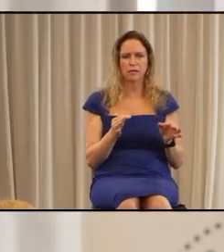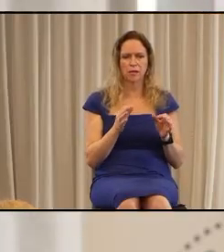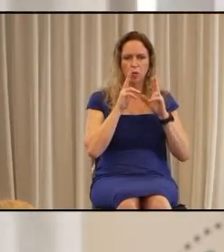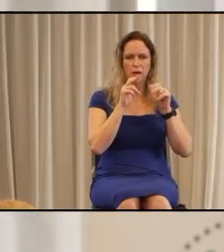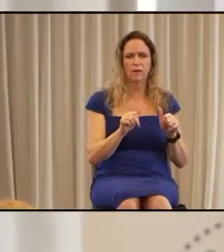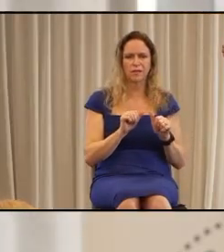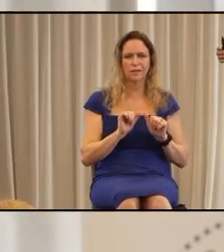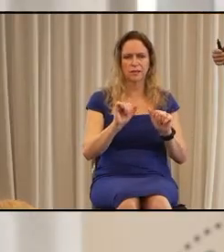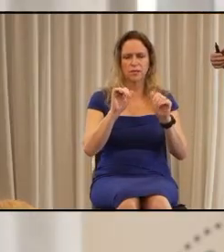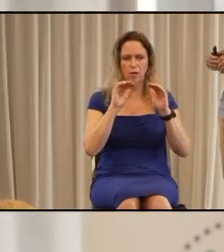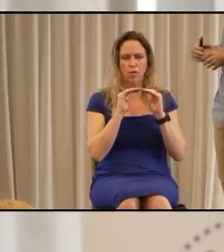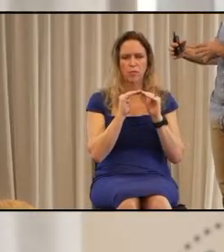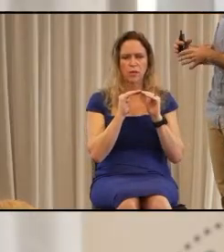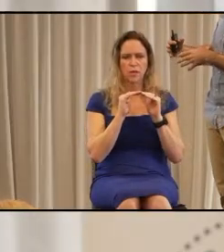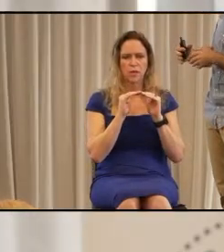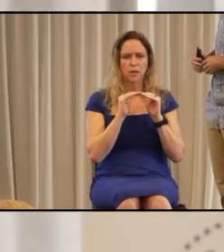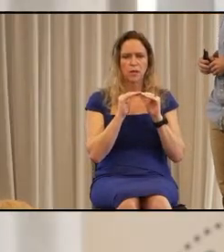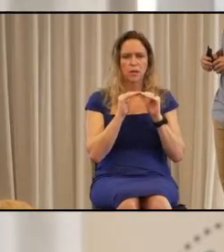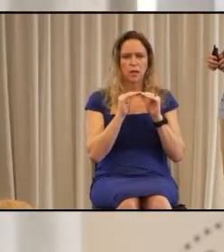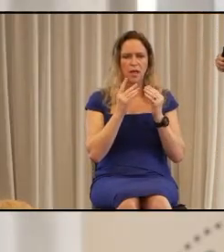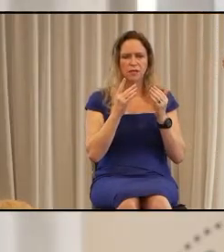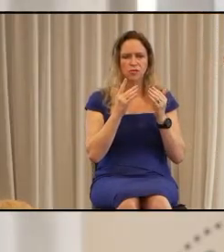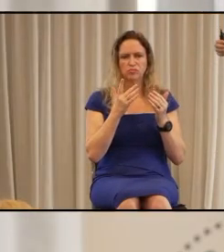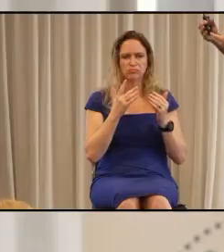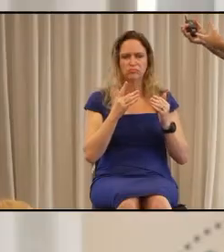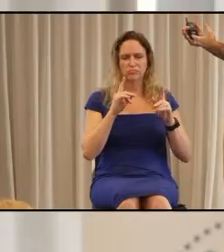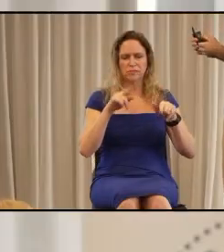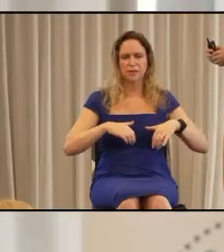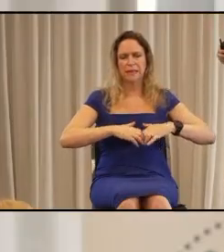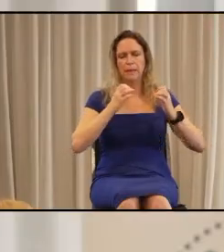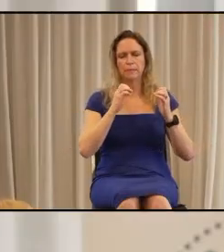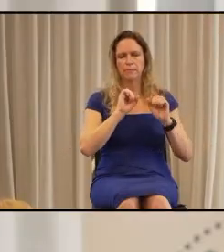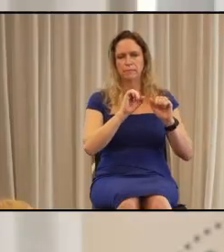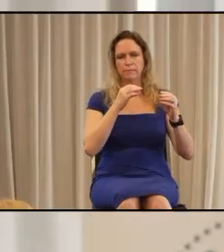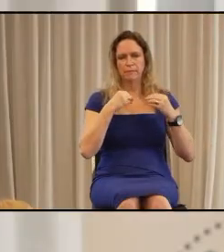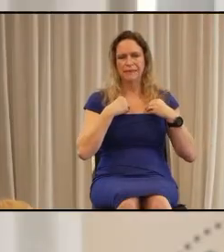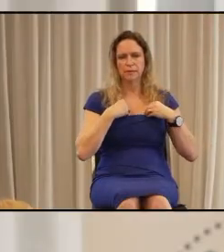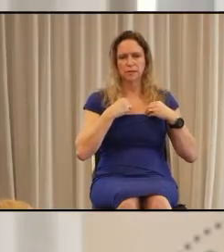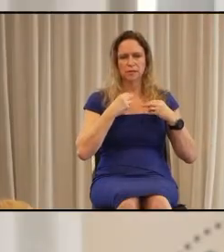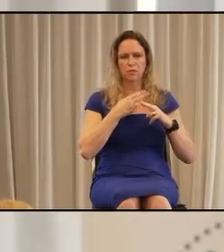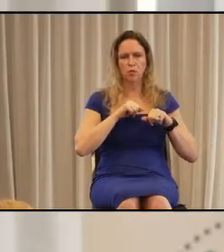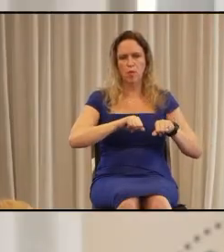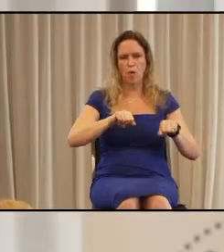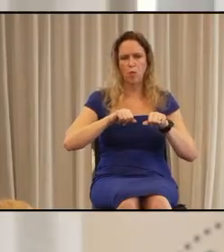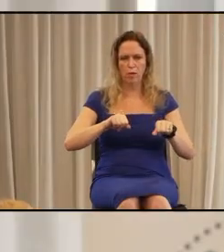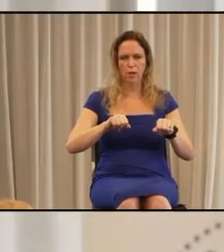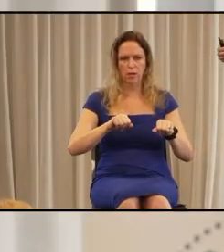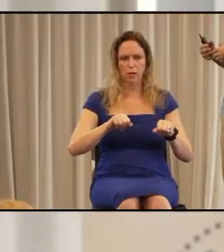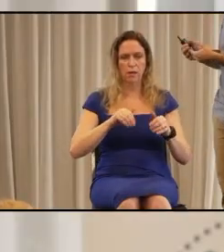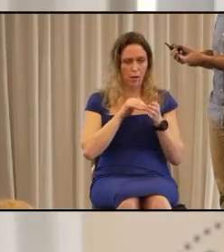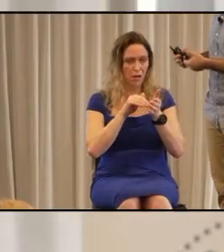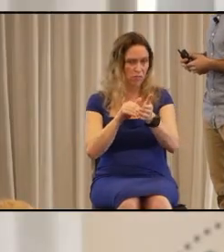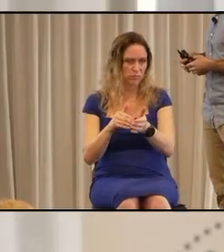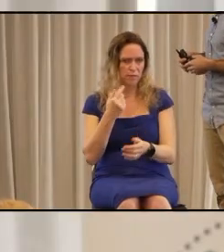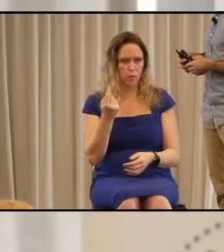property to start his own mowing and gardening enterprise. So that's one gift I've used recently. It might be that you're part